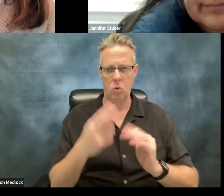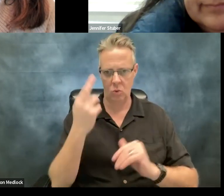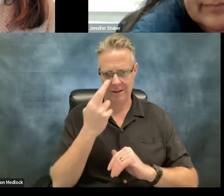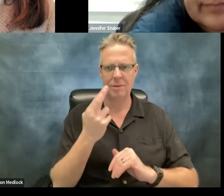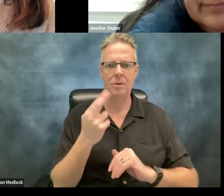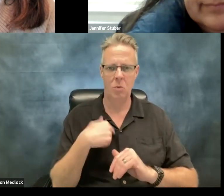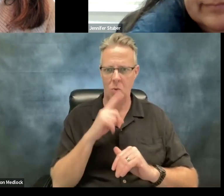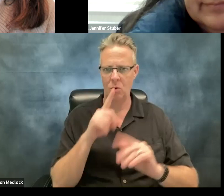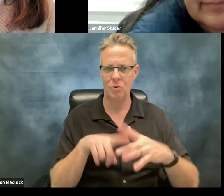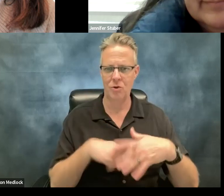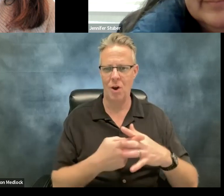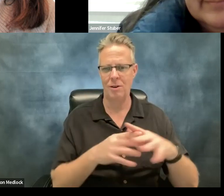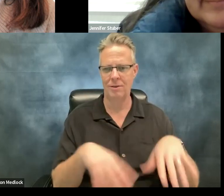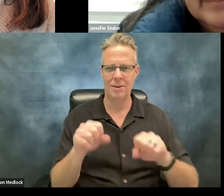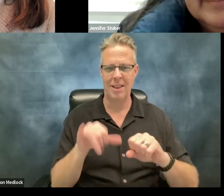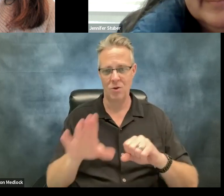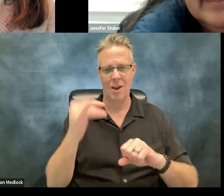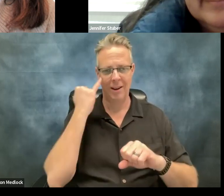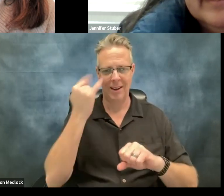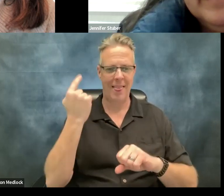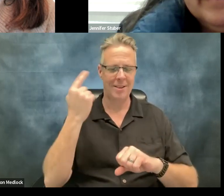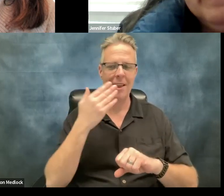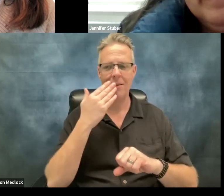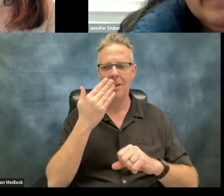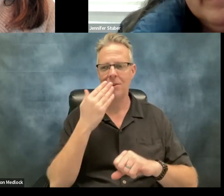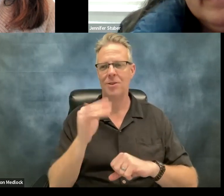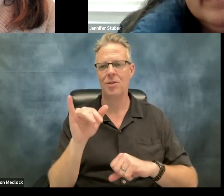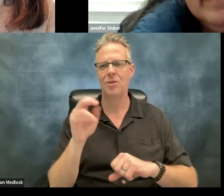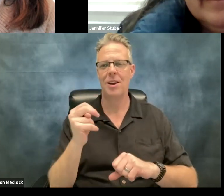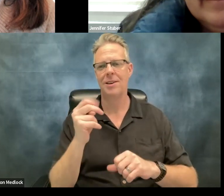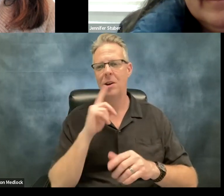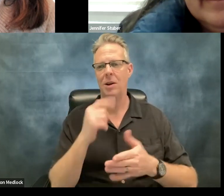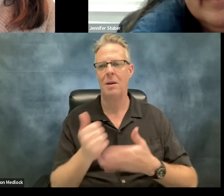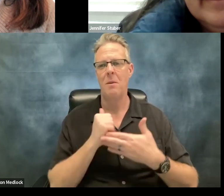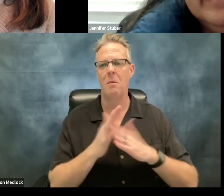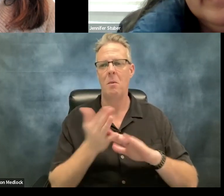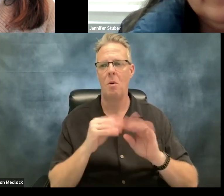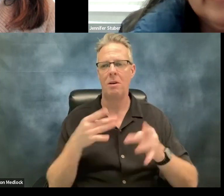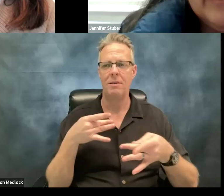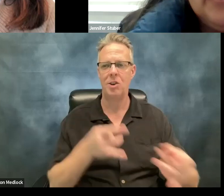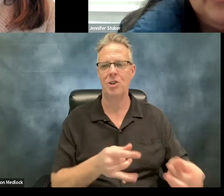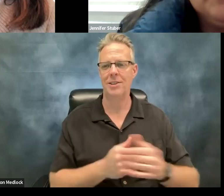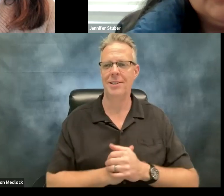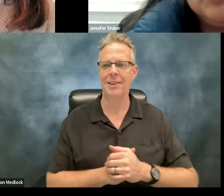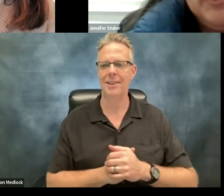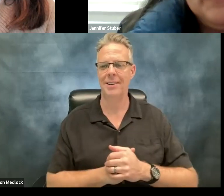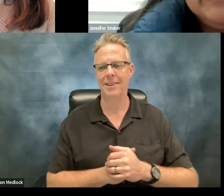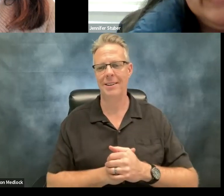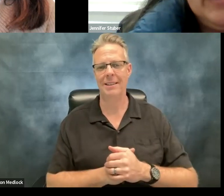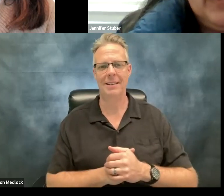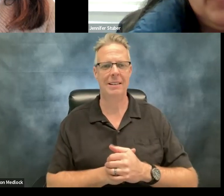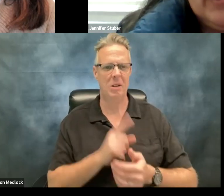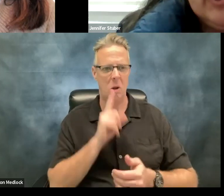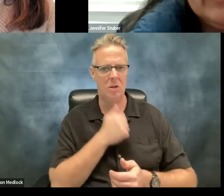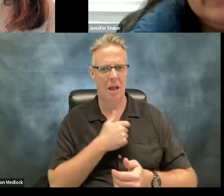we started the newsletter. This was your idea last year. So thank you for helping us to be more efficient. I'm really sorry I missed